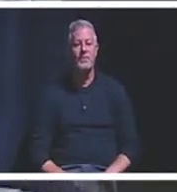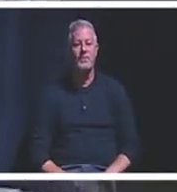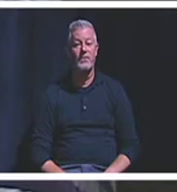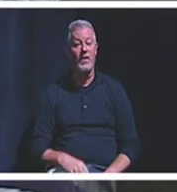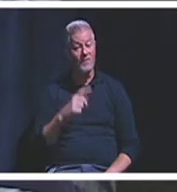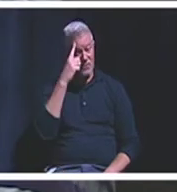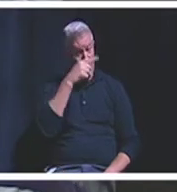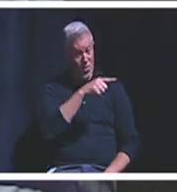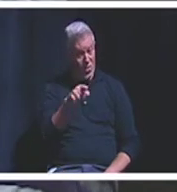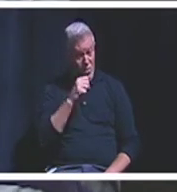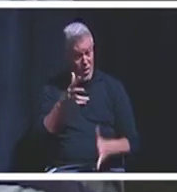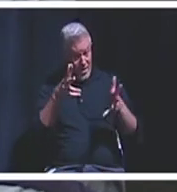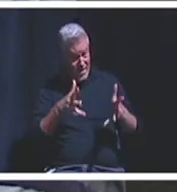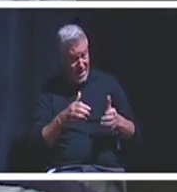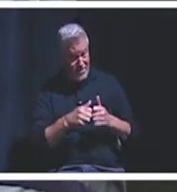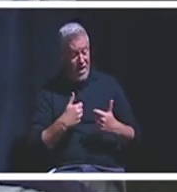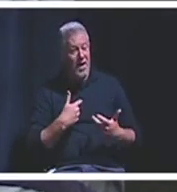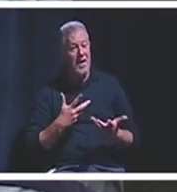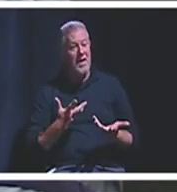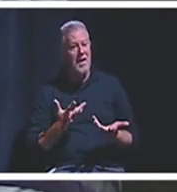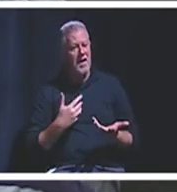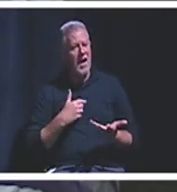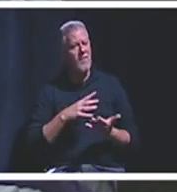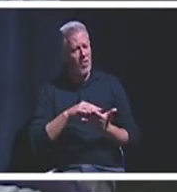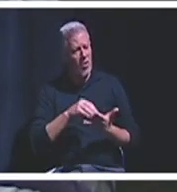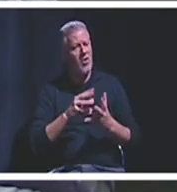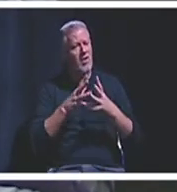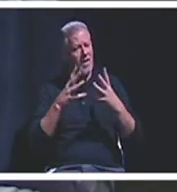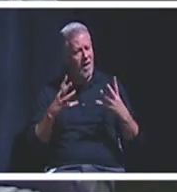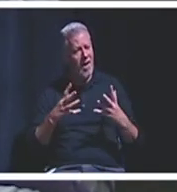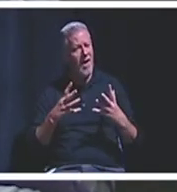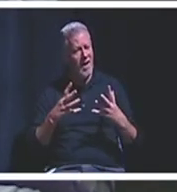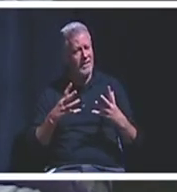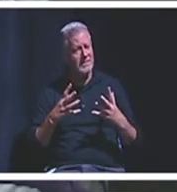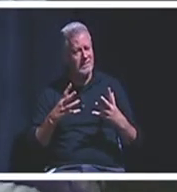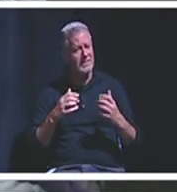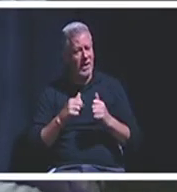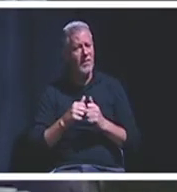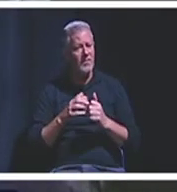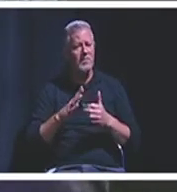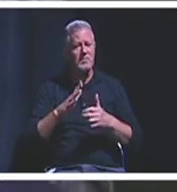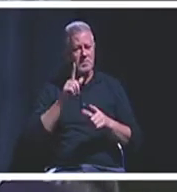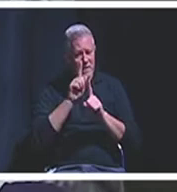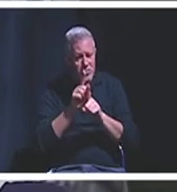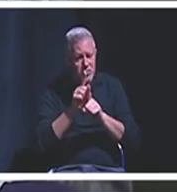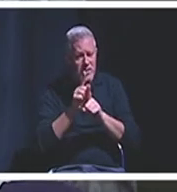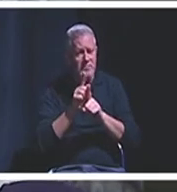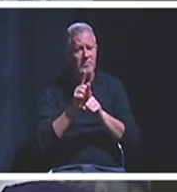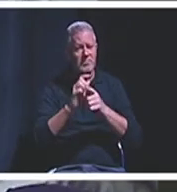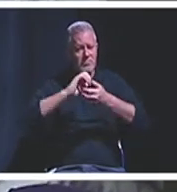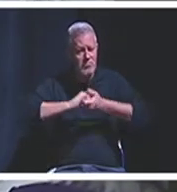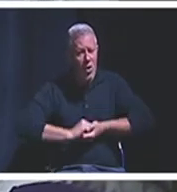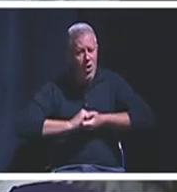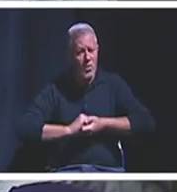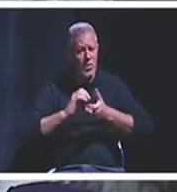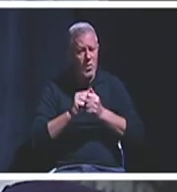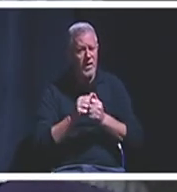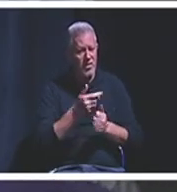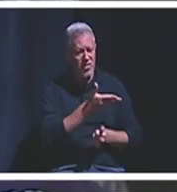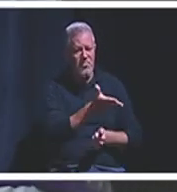I have also learned a great deal about leadership by mentoring and by partnering with members of this